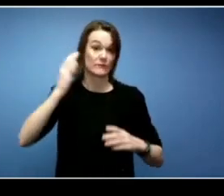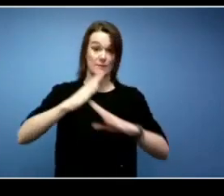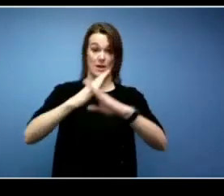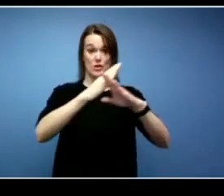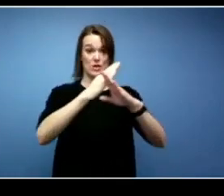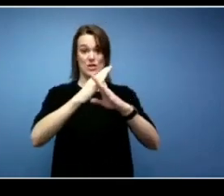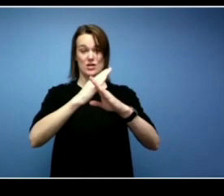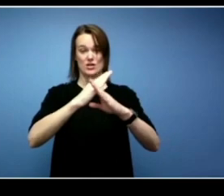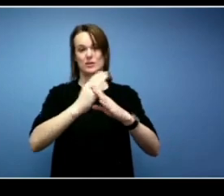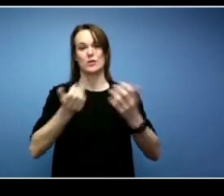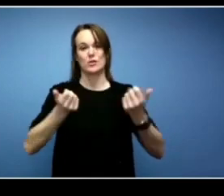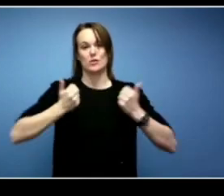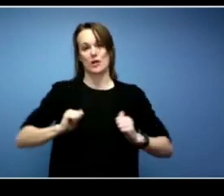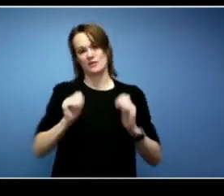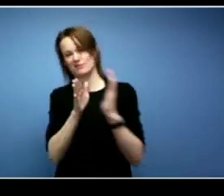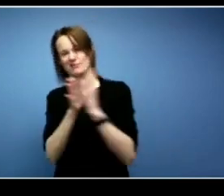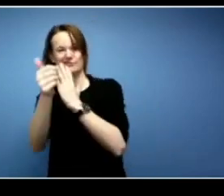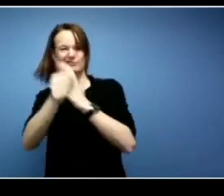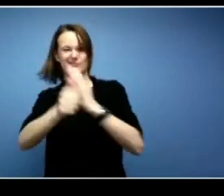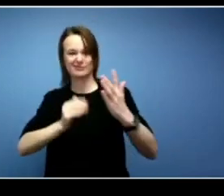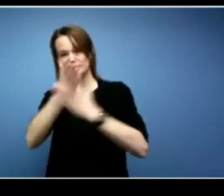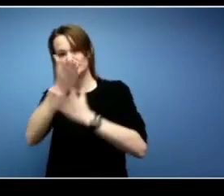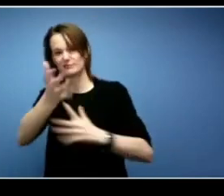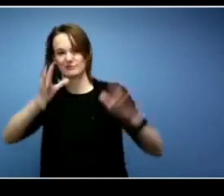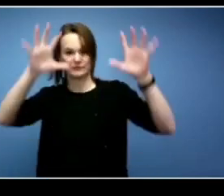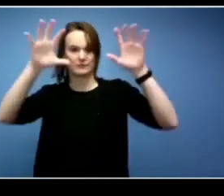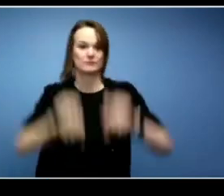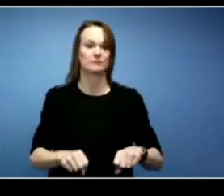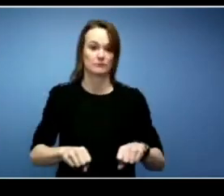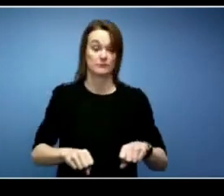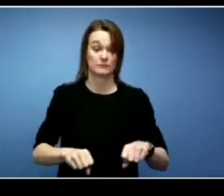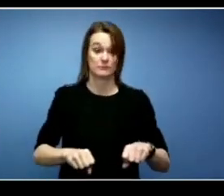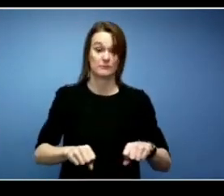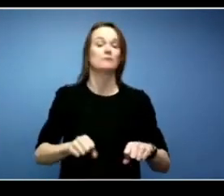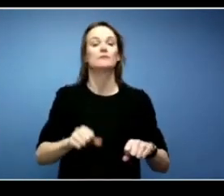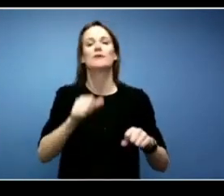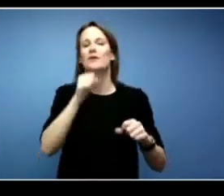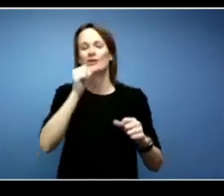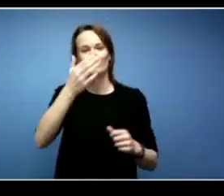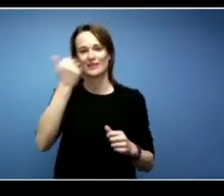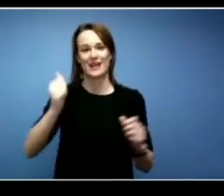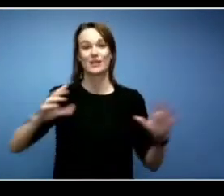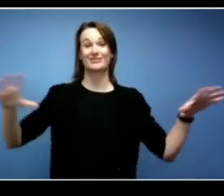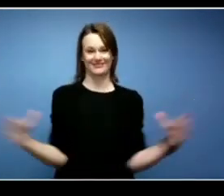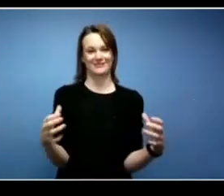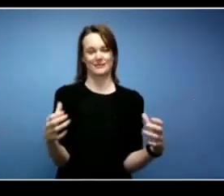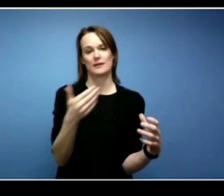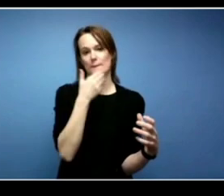more equitable Nova Scotia. And let's never forget that we are better together than we are apart.